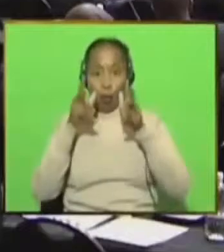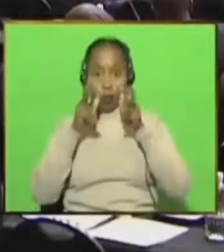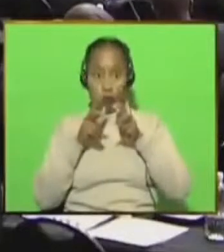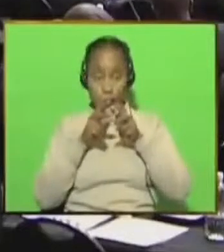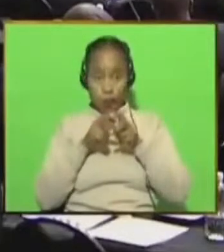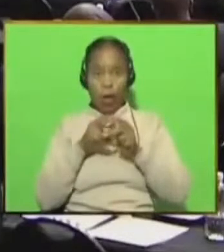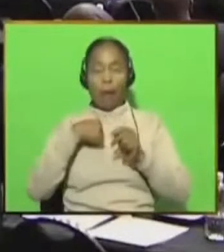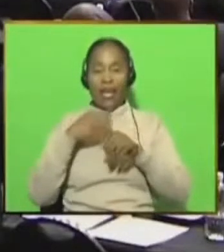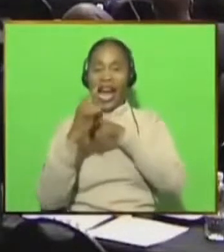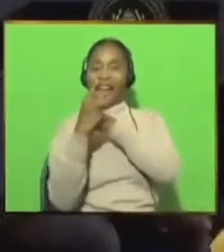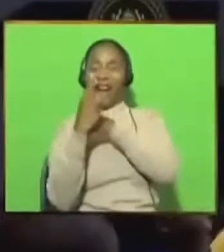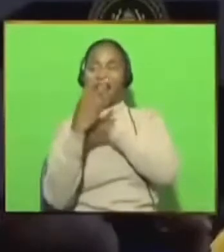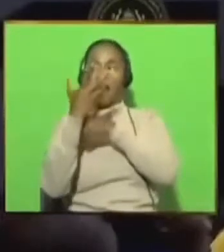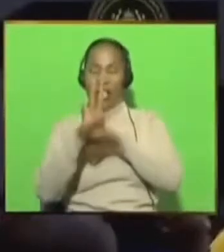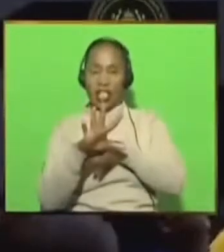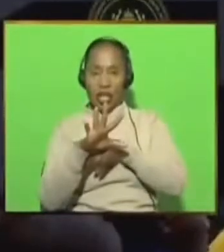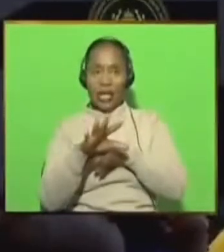now.